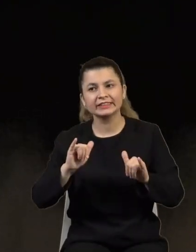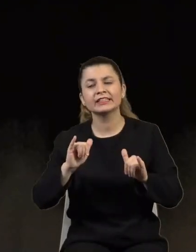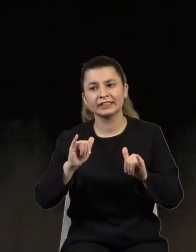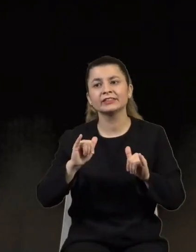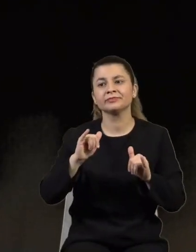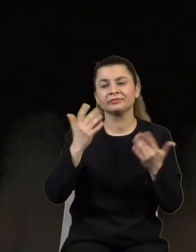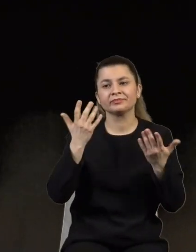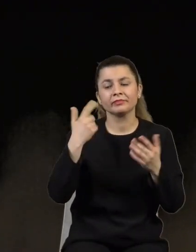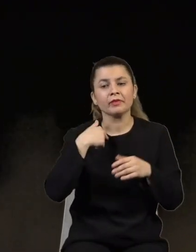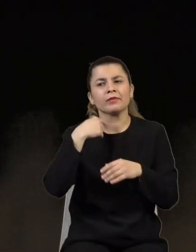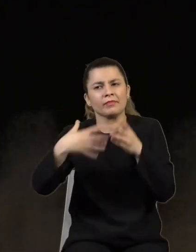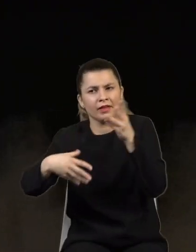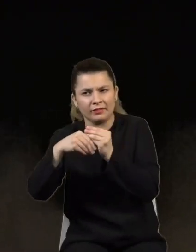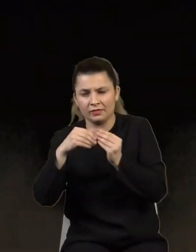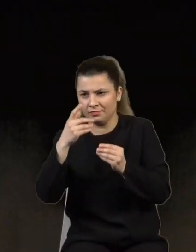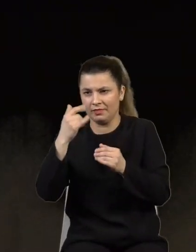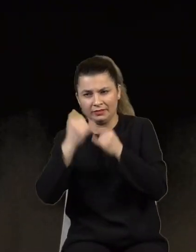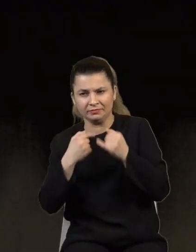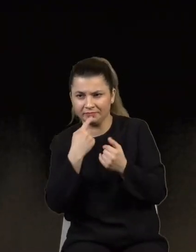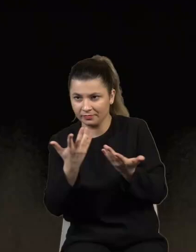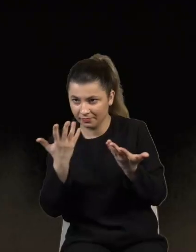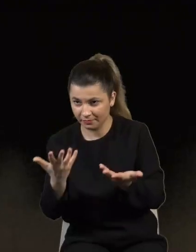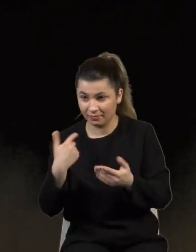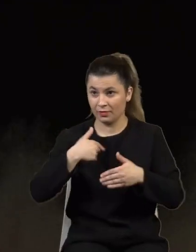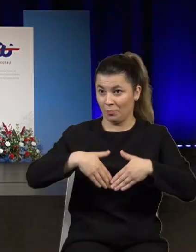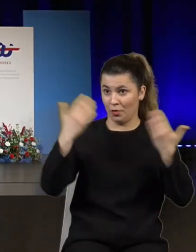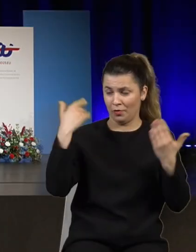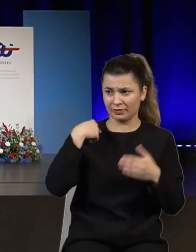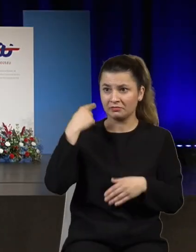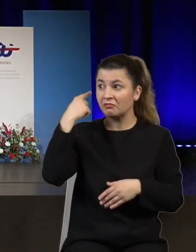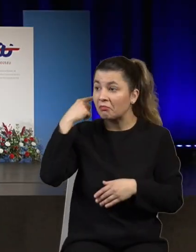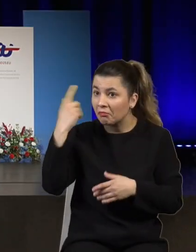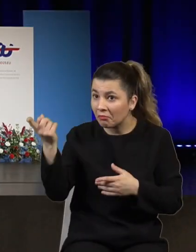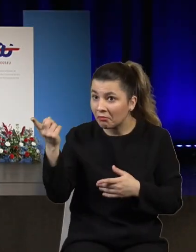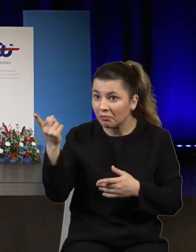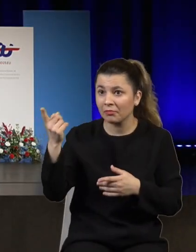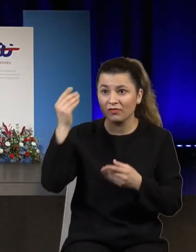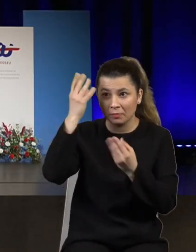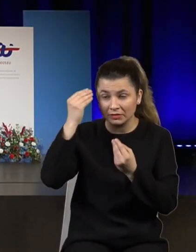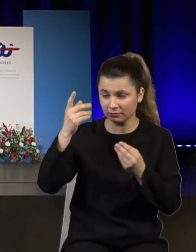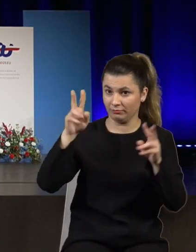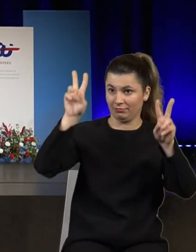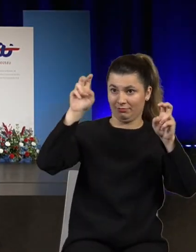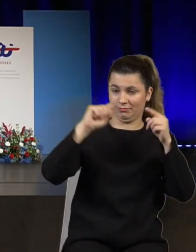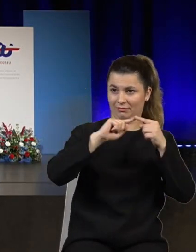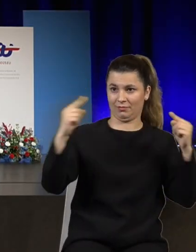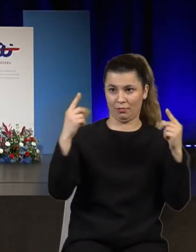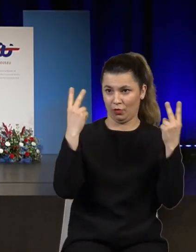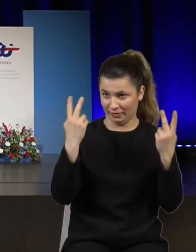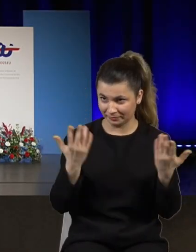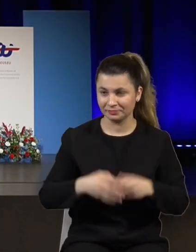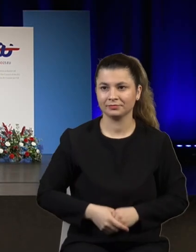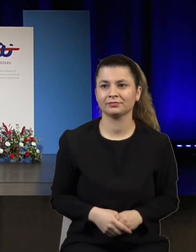I heard today in the morning a very important thing. What is one of the main goals of cohesion